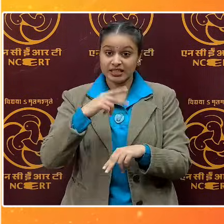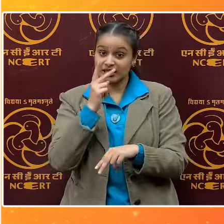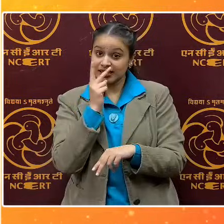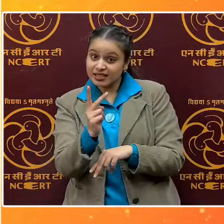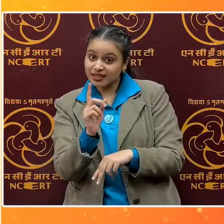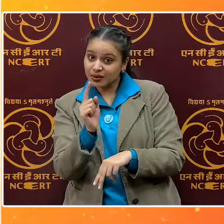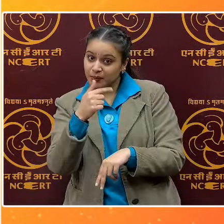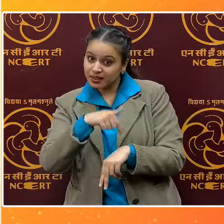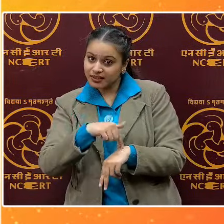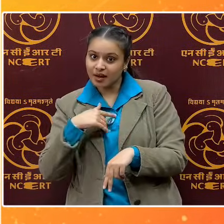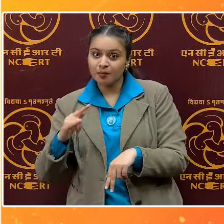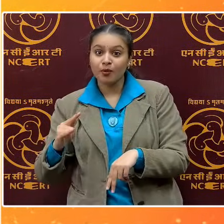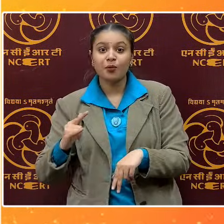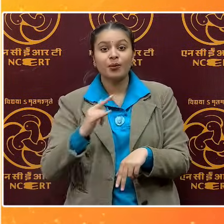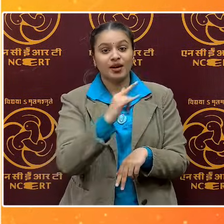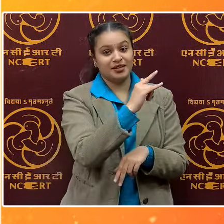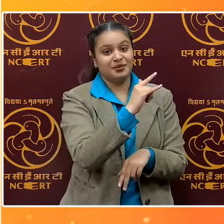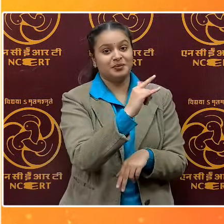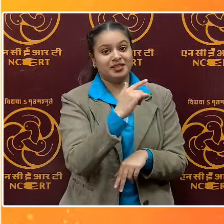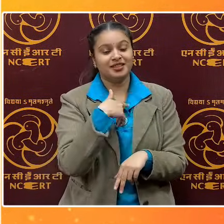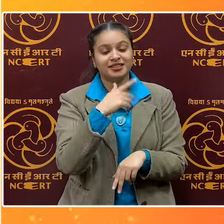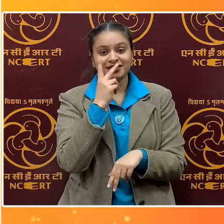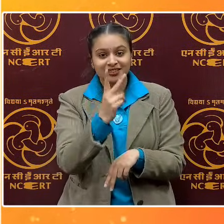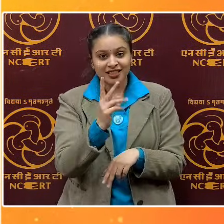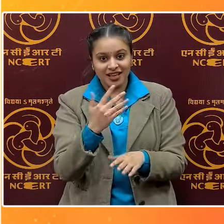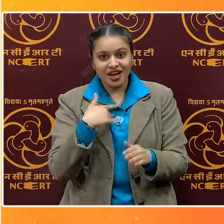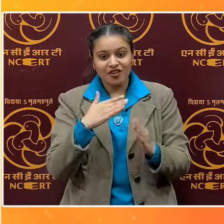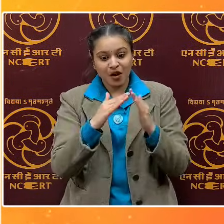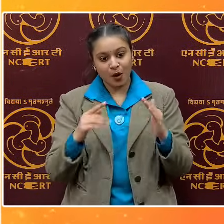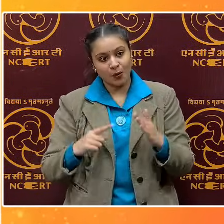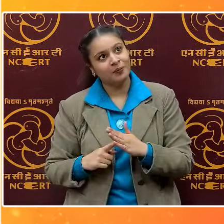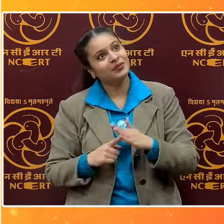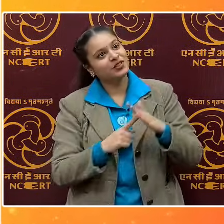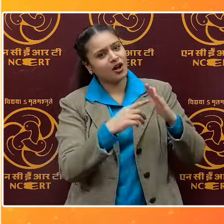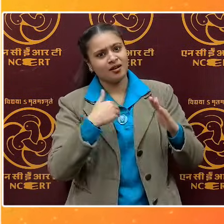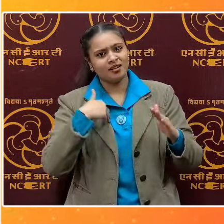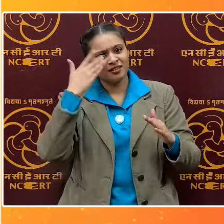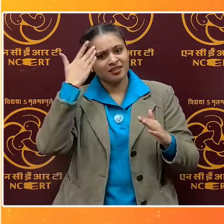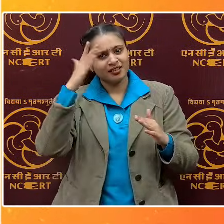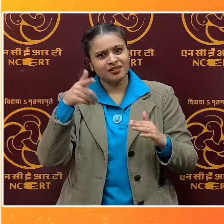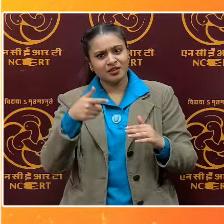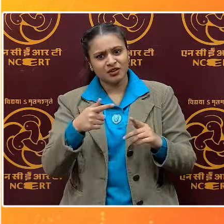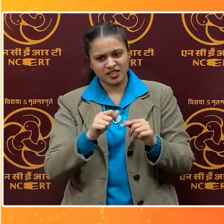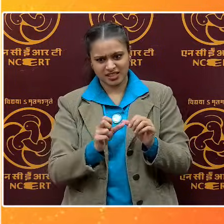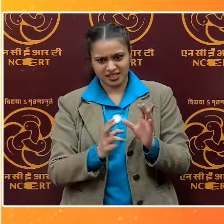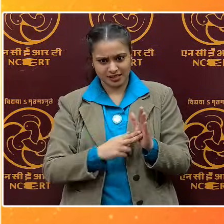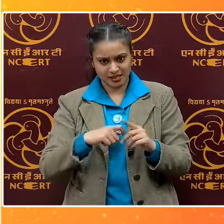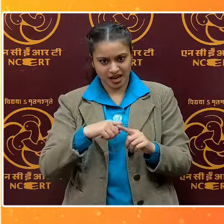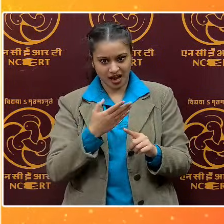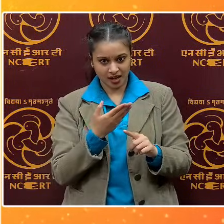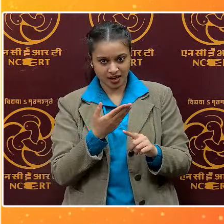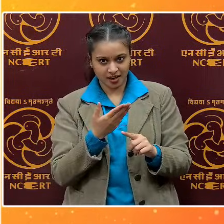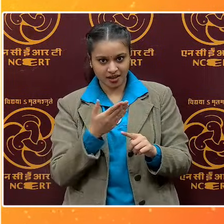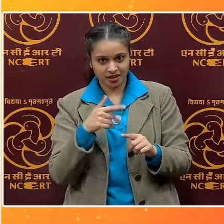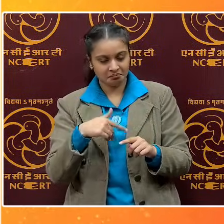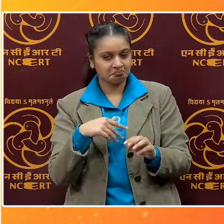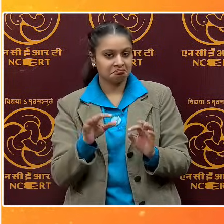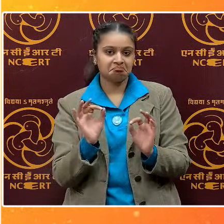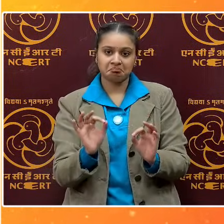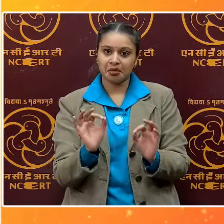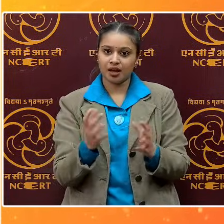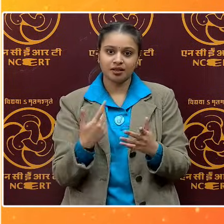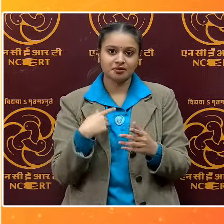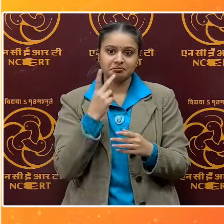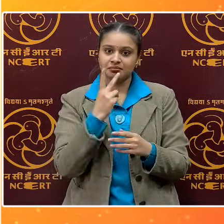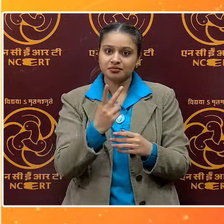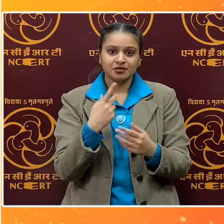these aeroplanes over there, over And on you the didn't know rooftop. what it was I then? didn't know. It was a tank. So it was lovely. Great. It